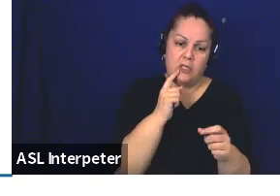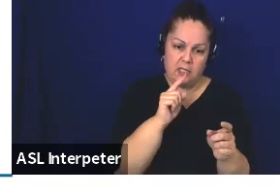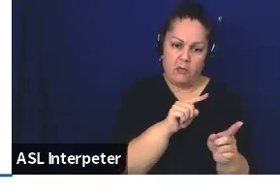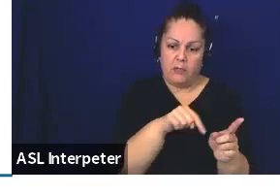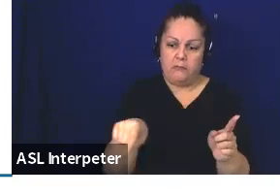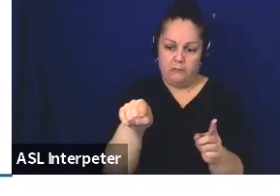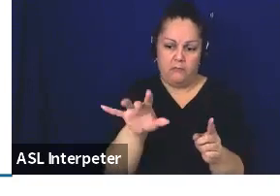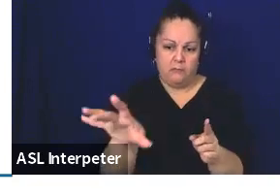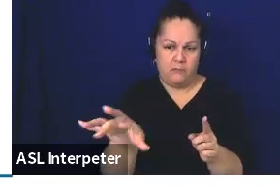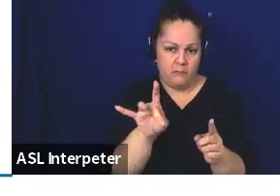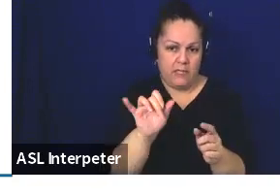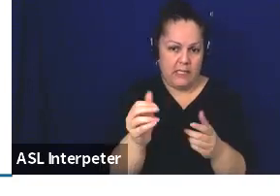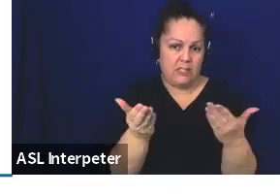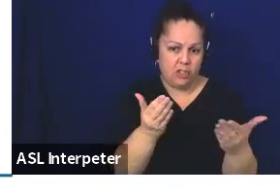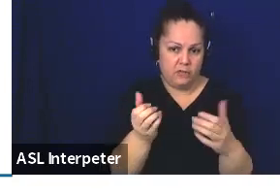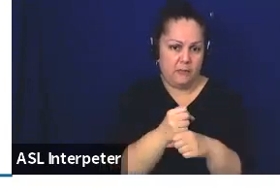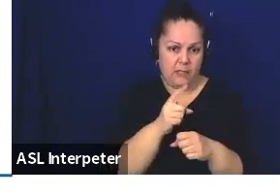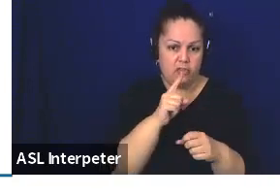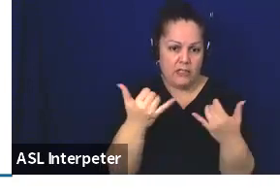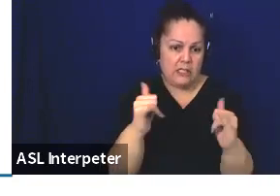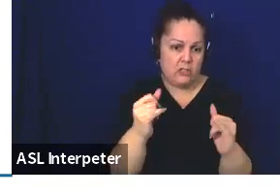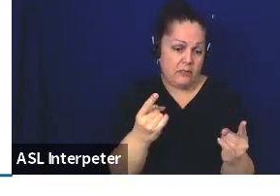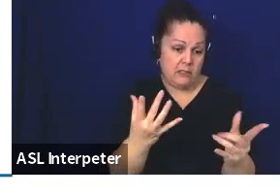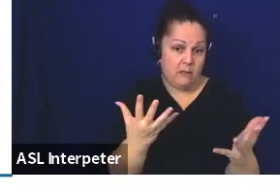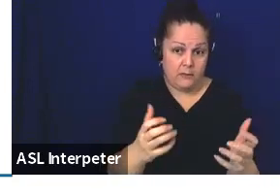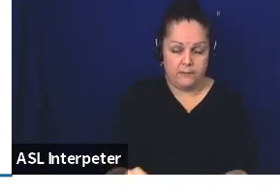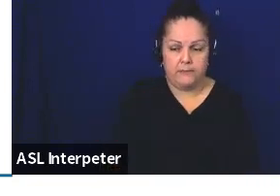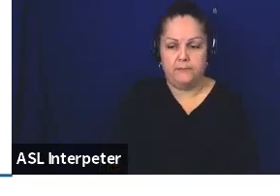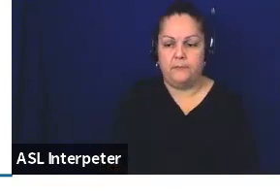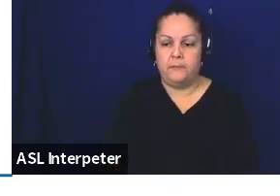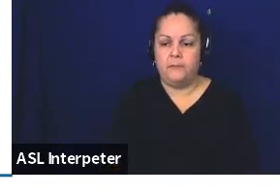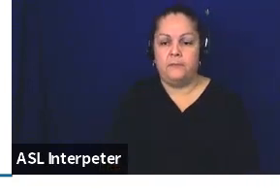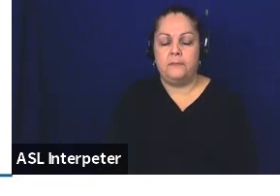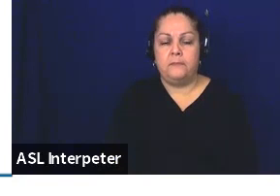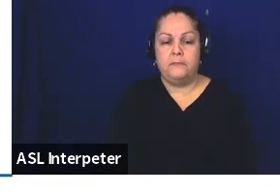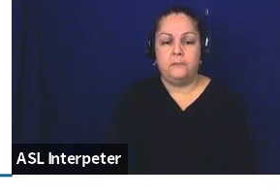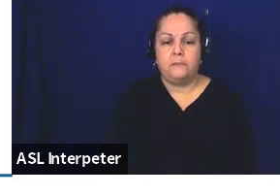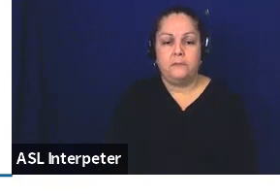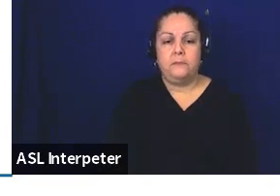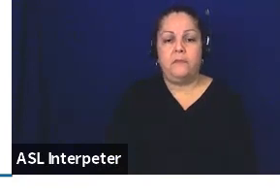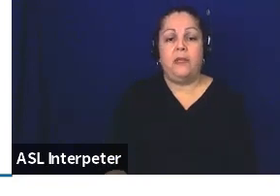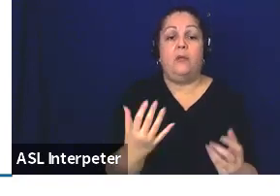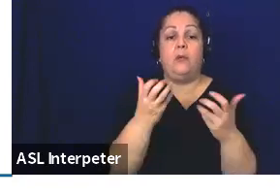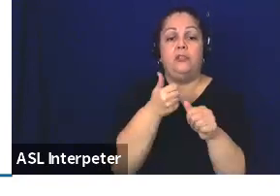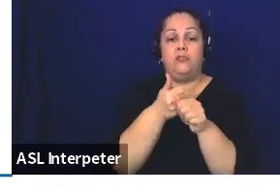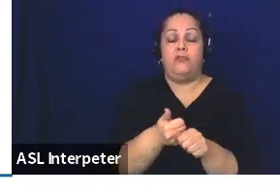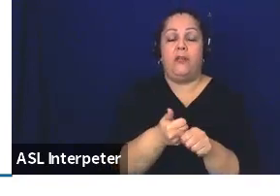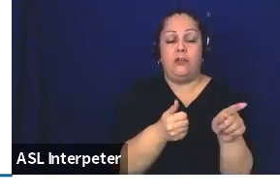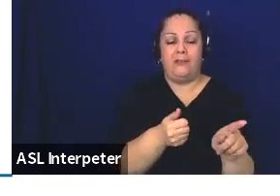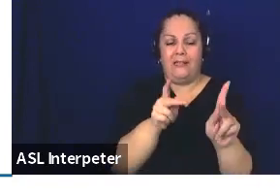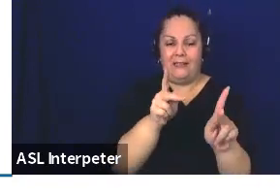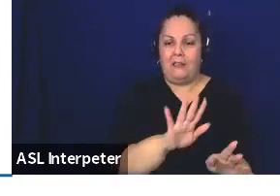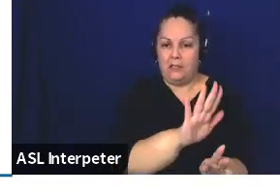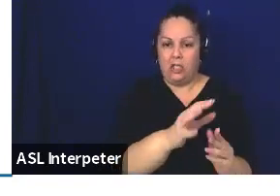those services and making sure that that is still something that they want. And lastly, we want to follow the individual's